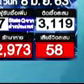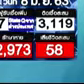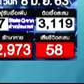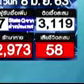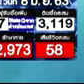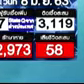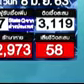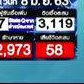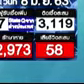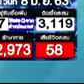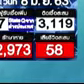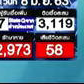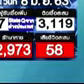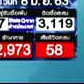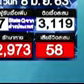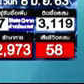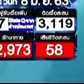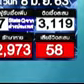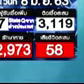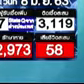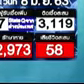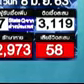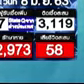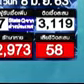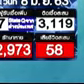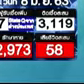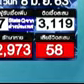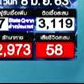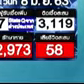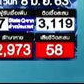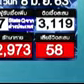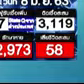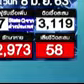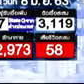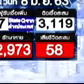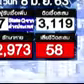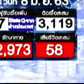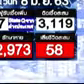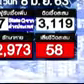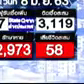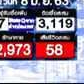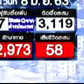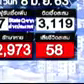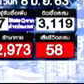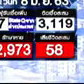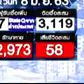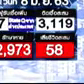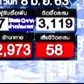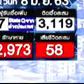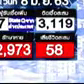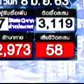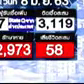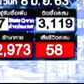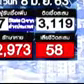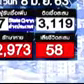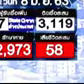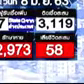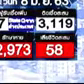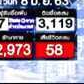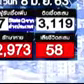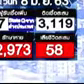And in the past 14 days, all the cases were imported cases. This, of course, is an